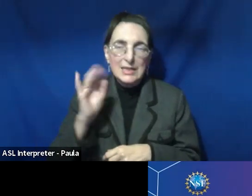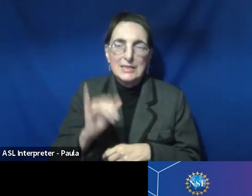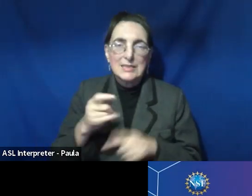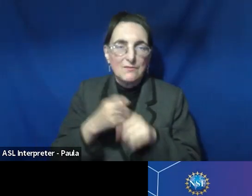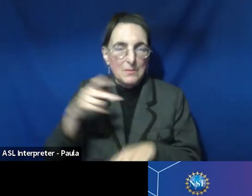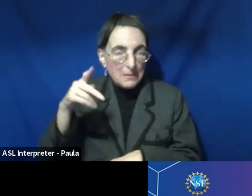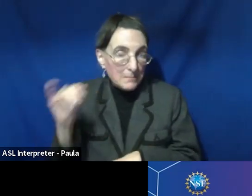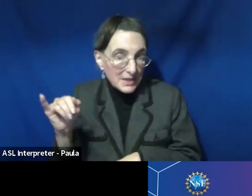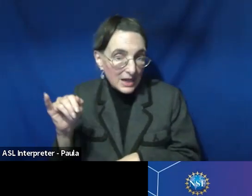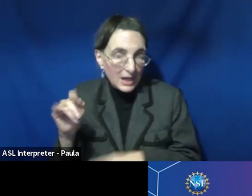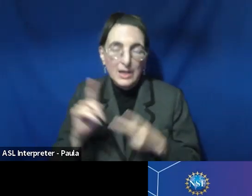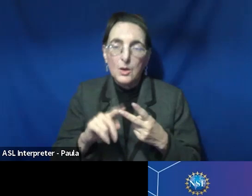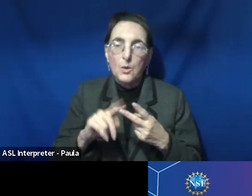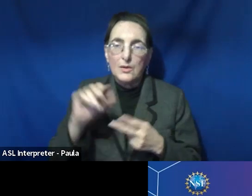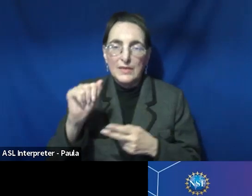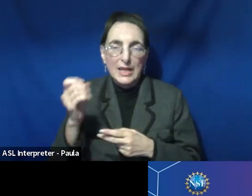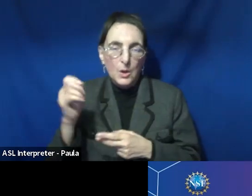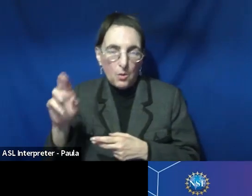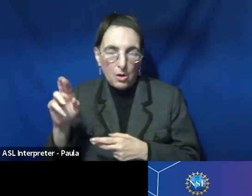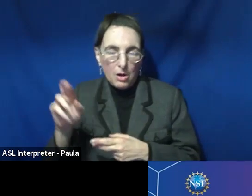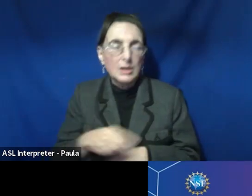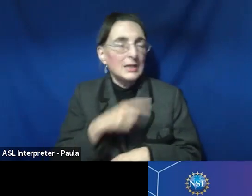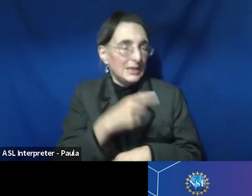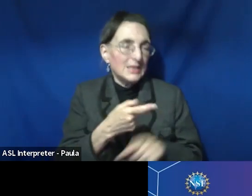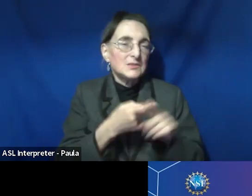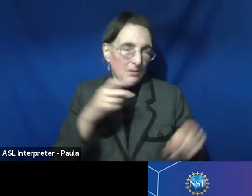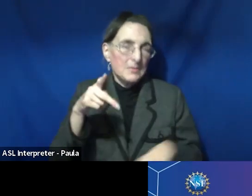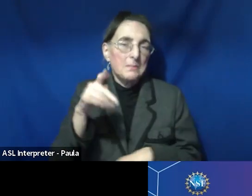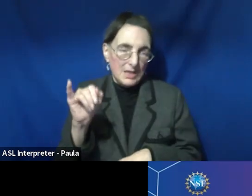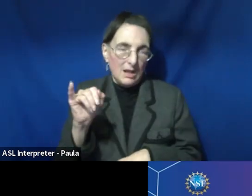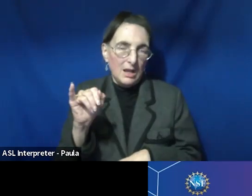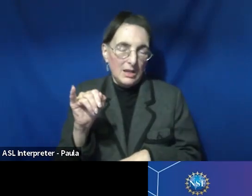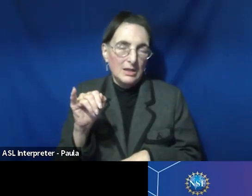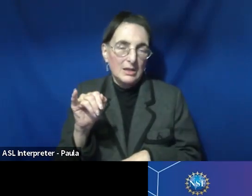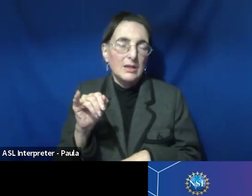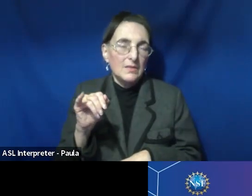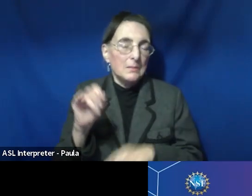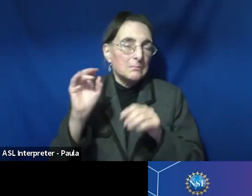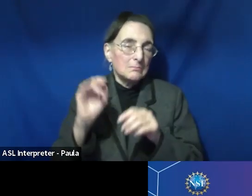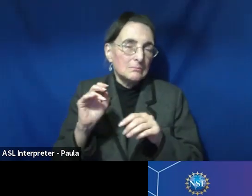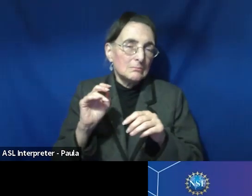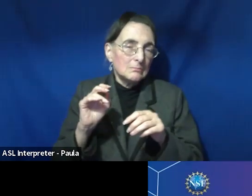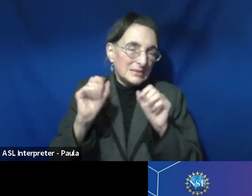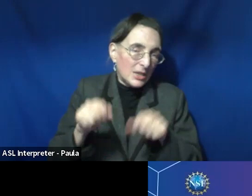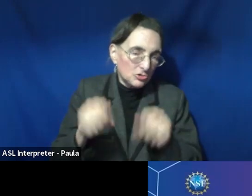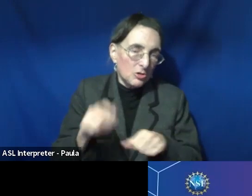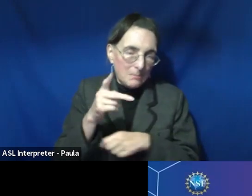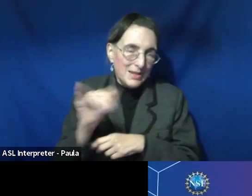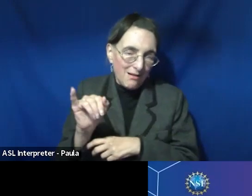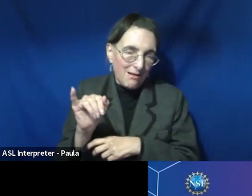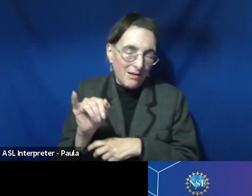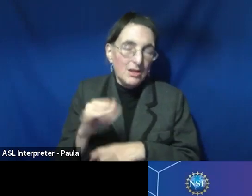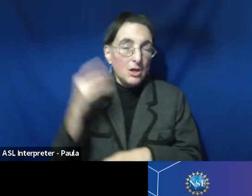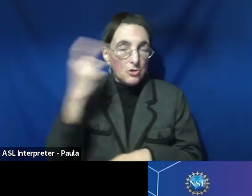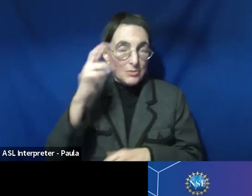from the AOR? It is coming from the PI, the prospective PI. And the rationale for this